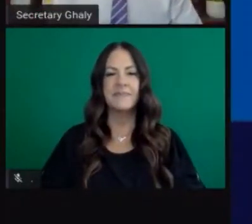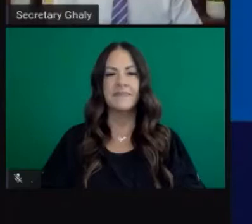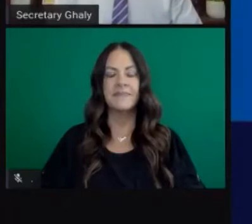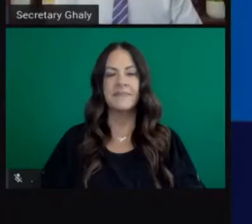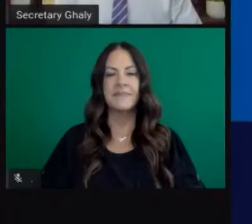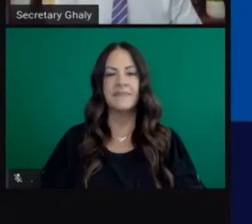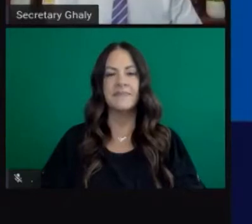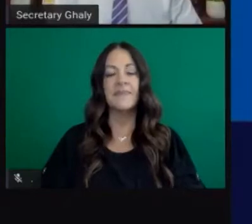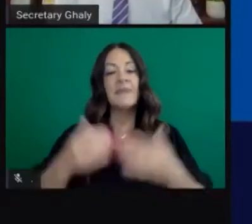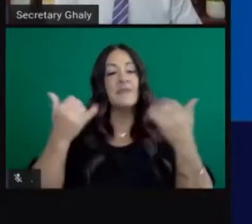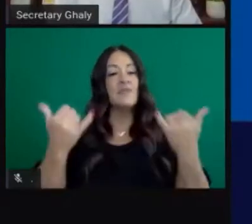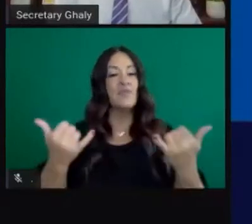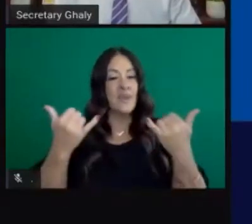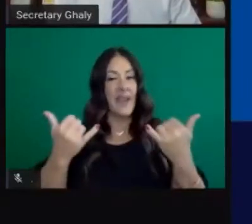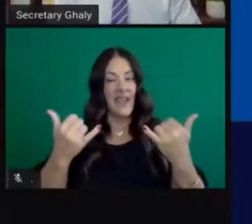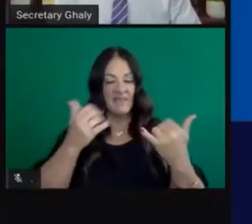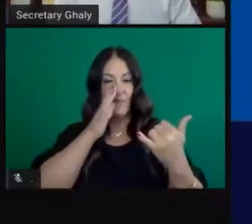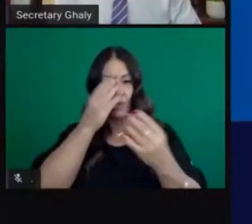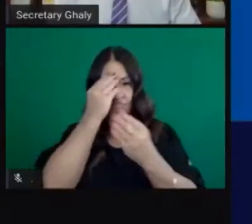So today's numbers,